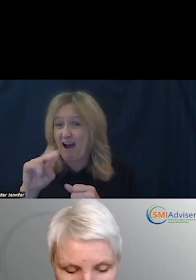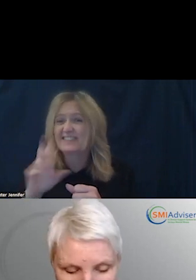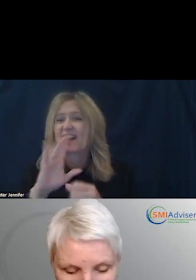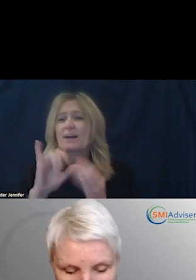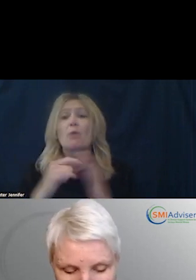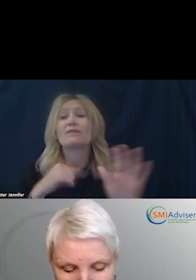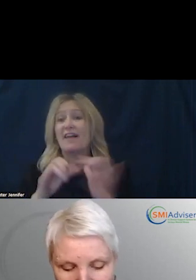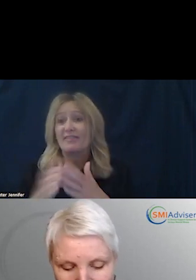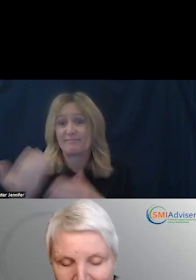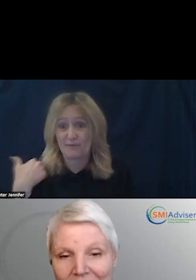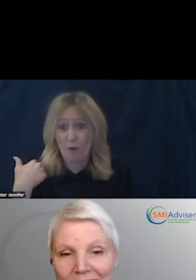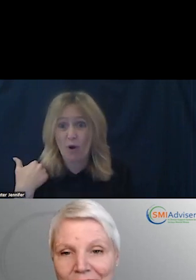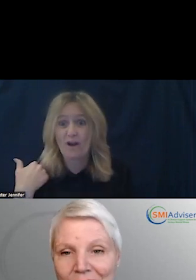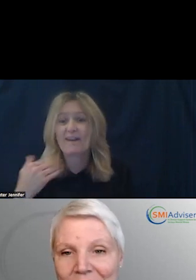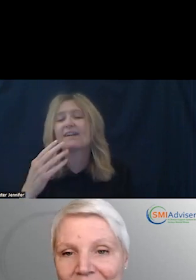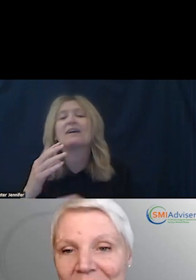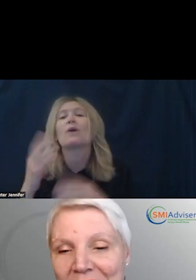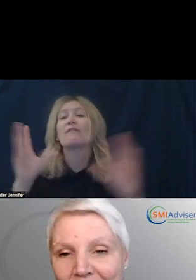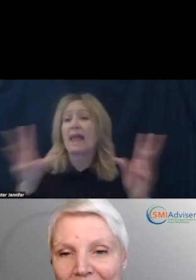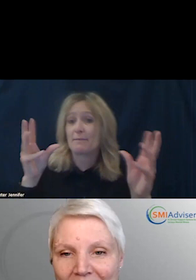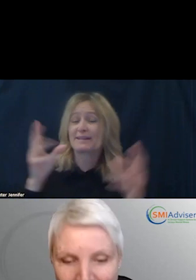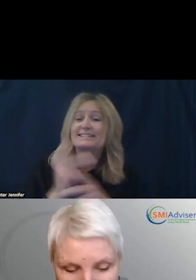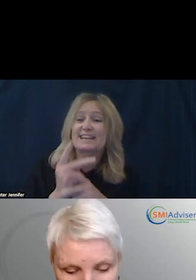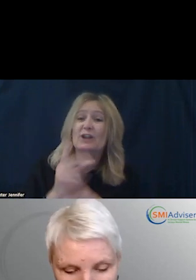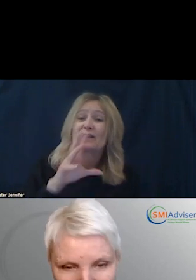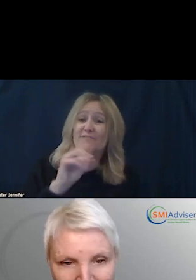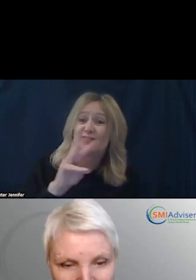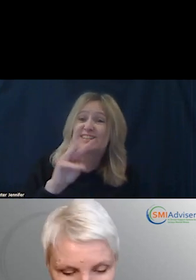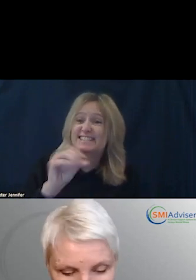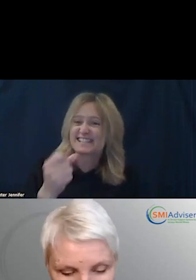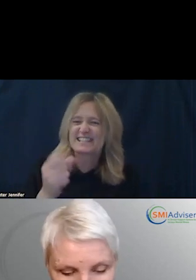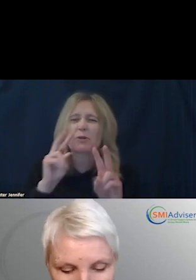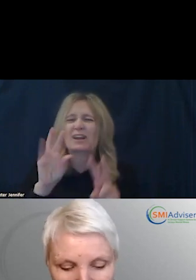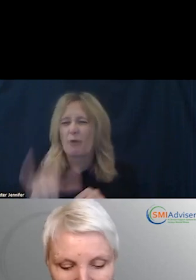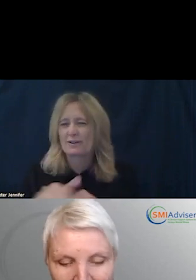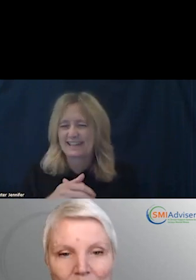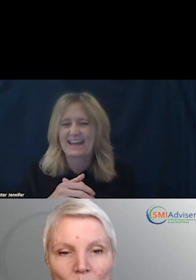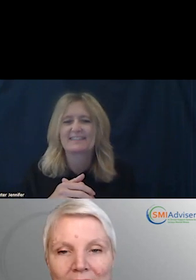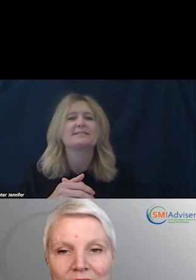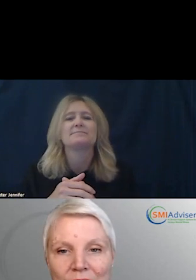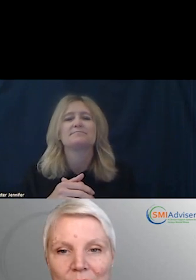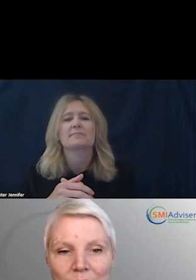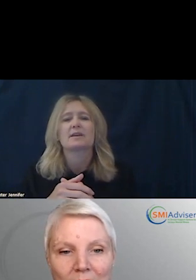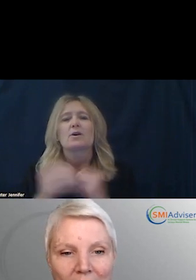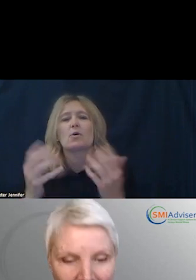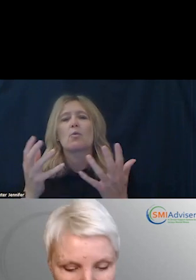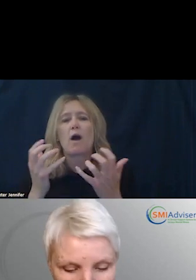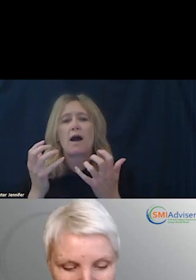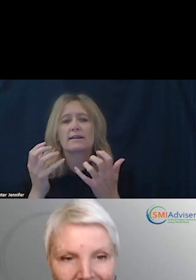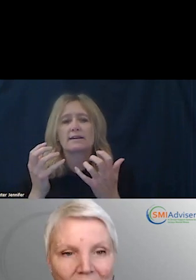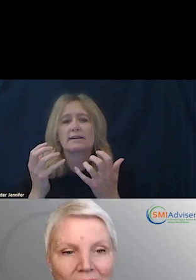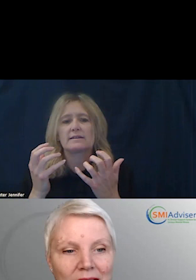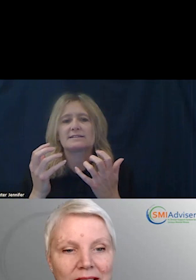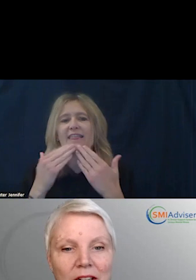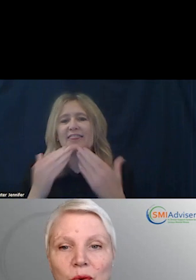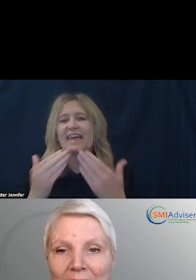about ambulance care in the 50s and 60s. We're going to hear from him. I'm looking forward to that. Wanted to